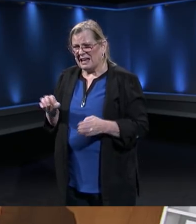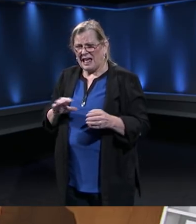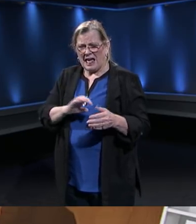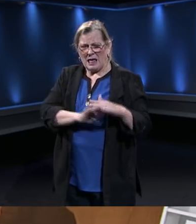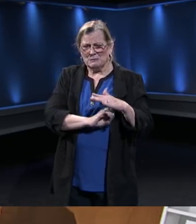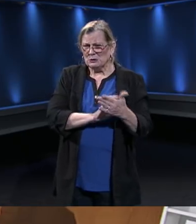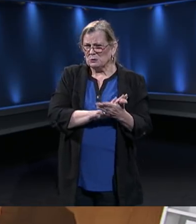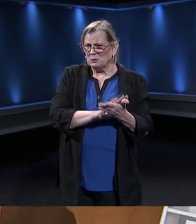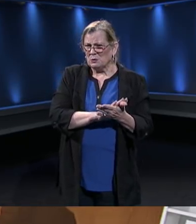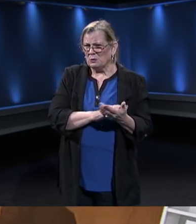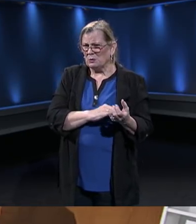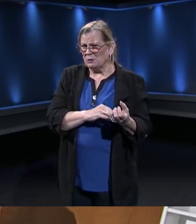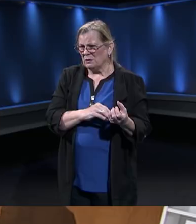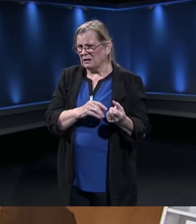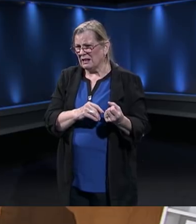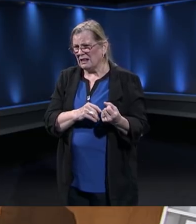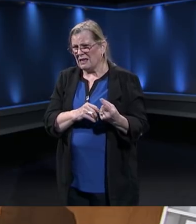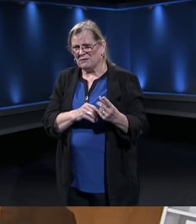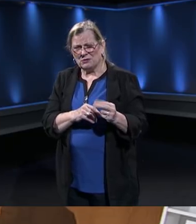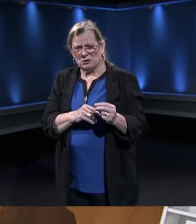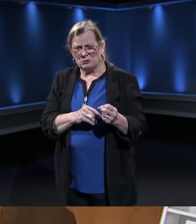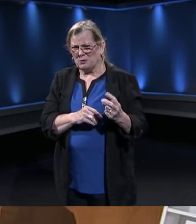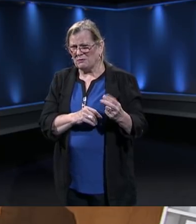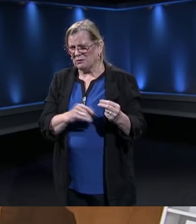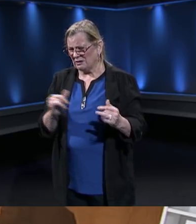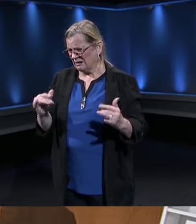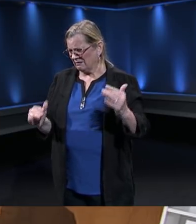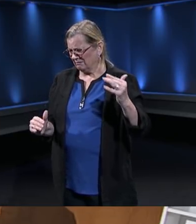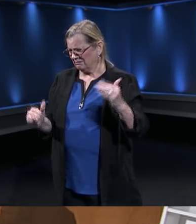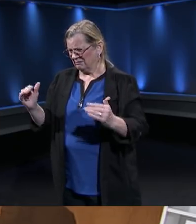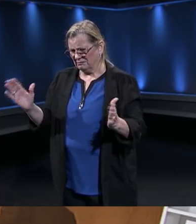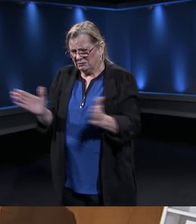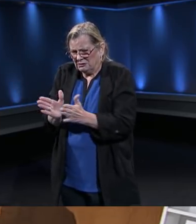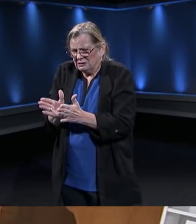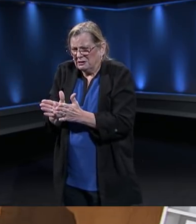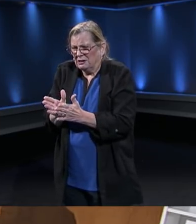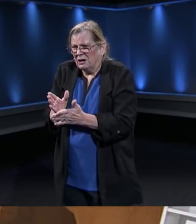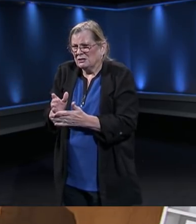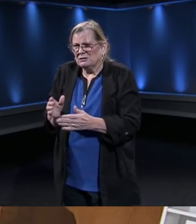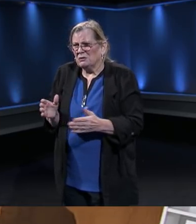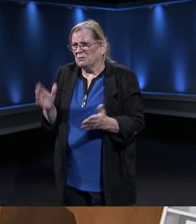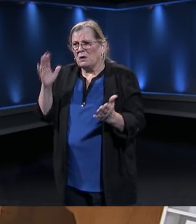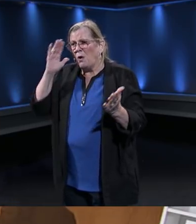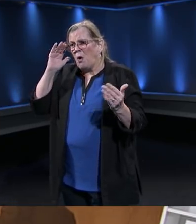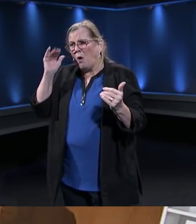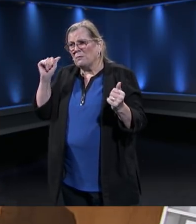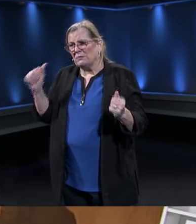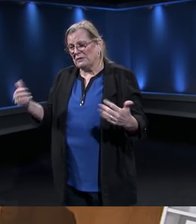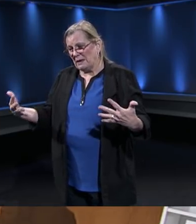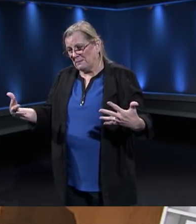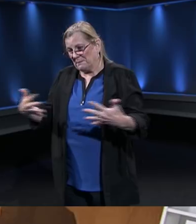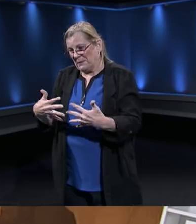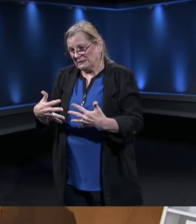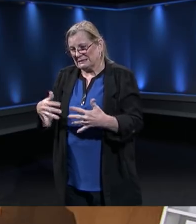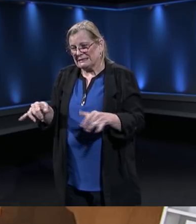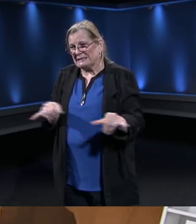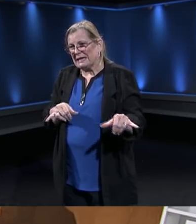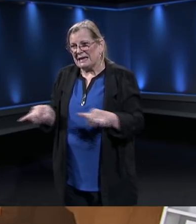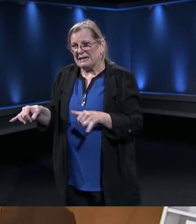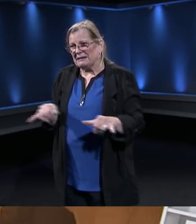11:30 to 12:30. I was hoping it was going to their lunches would overlap to some